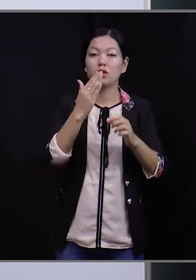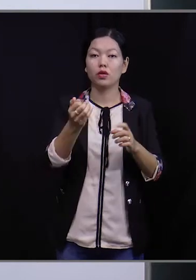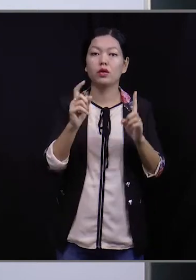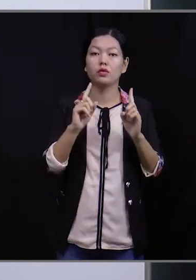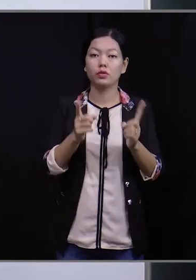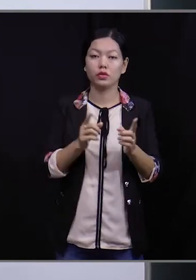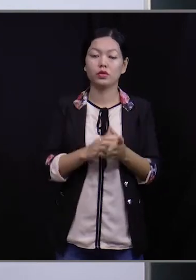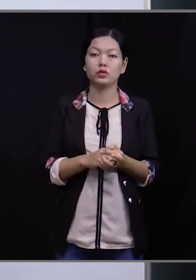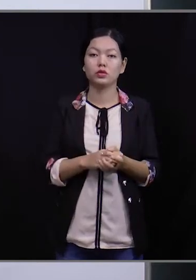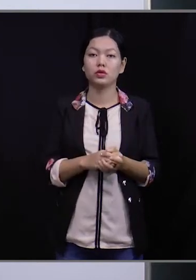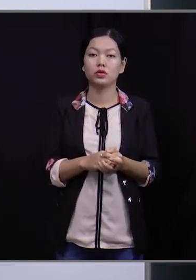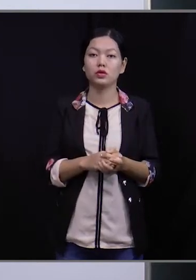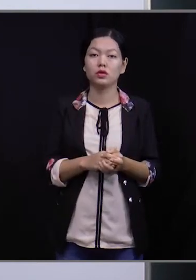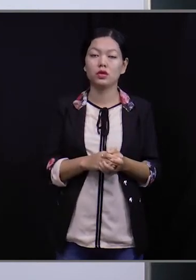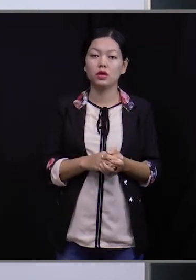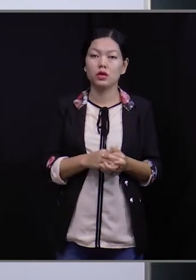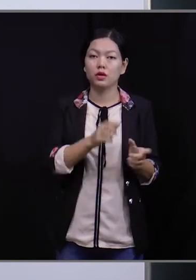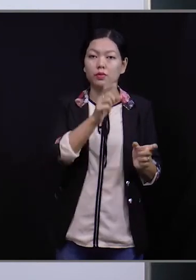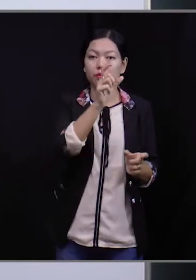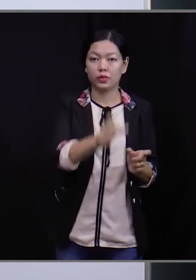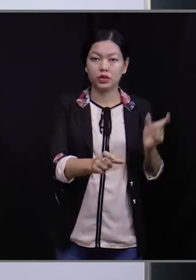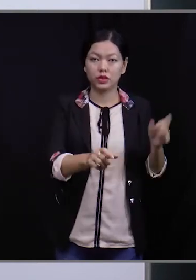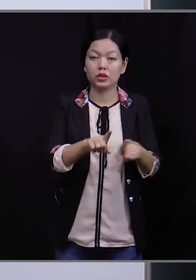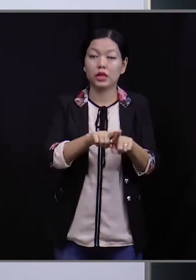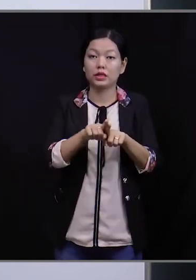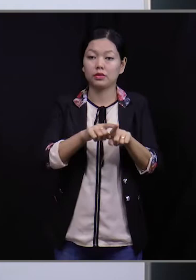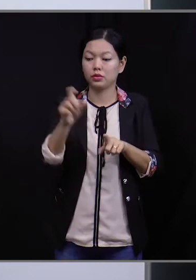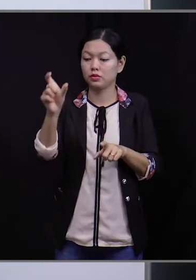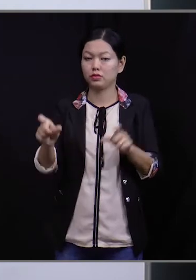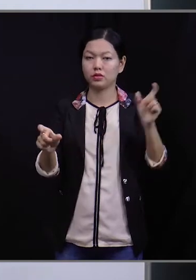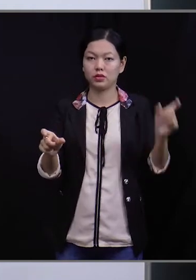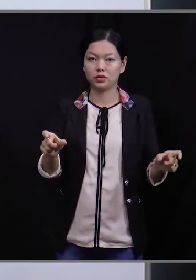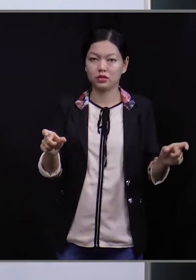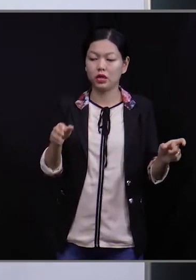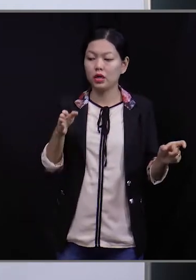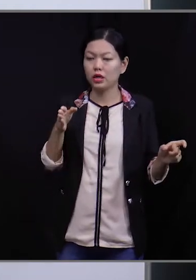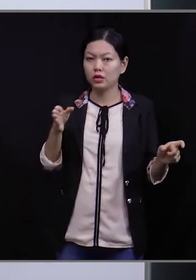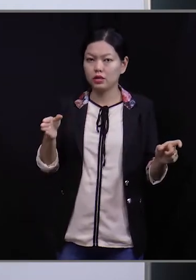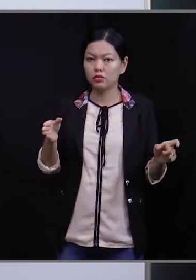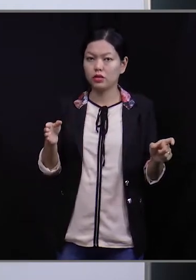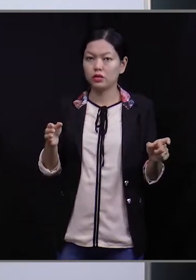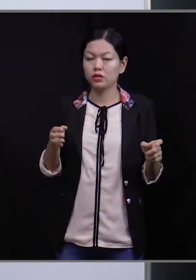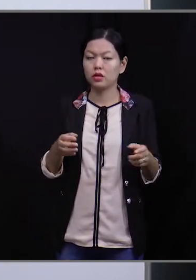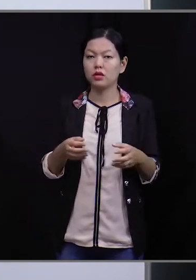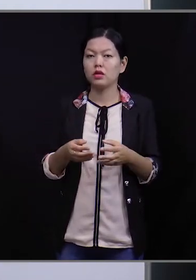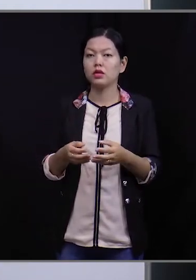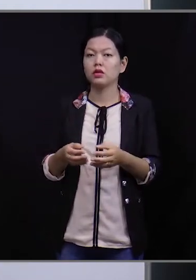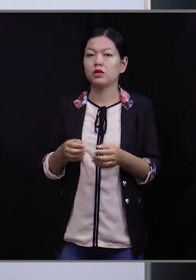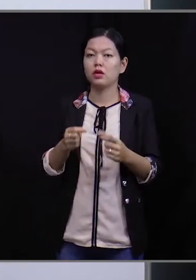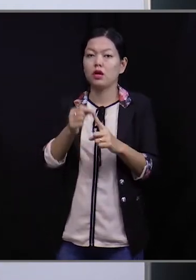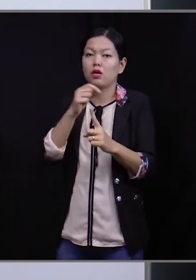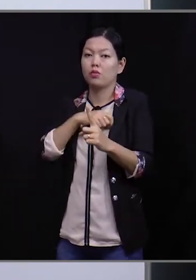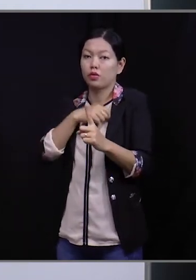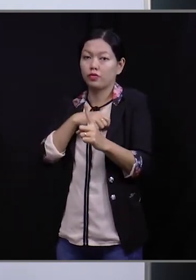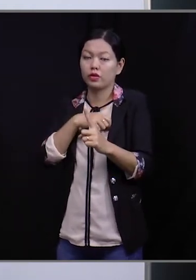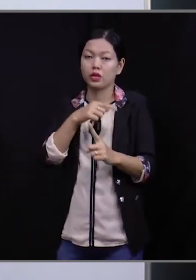deciding who should get and who should not get, meaning who should get the credit and who should not